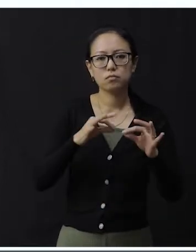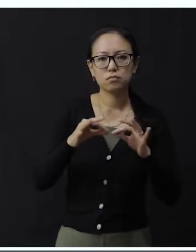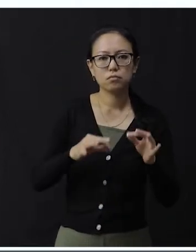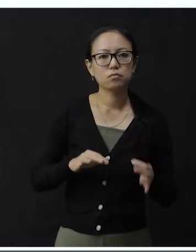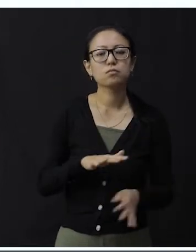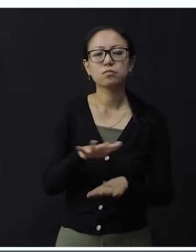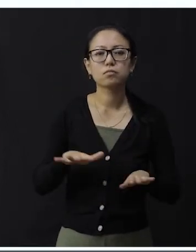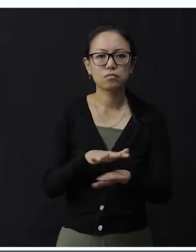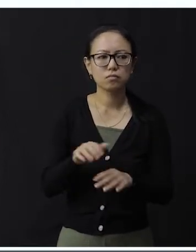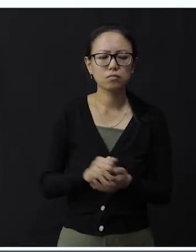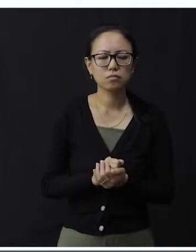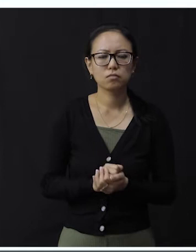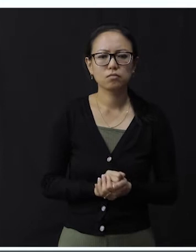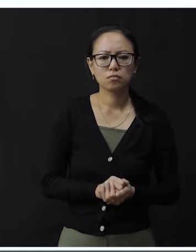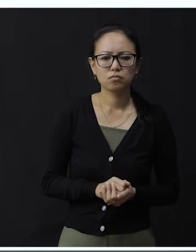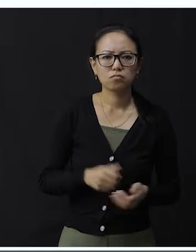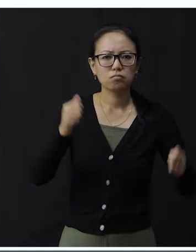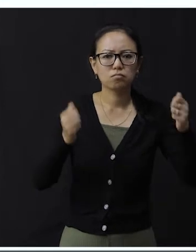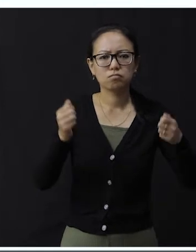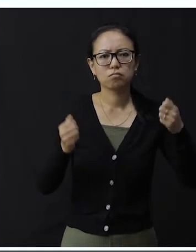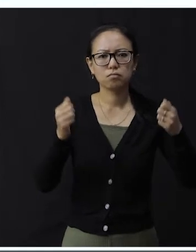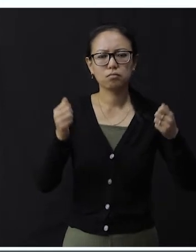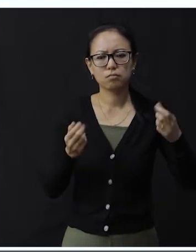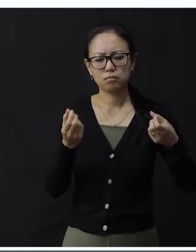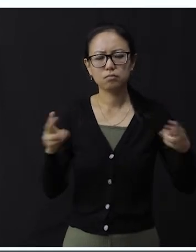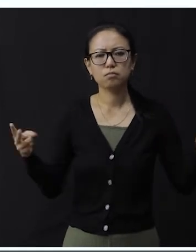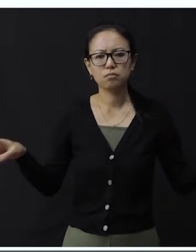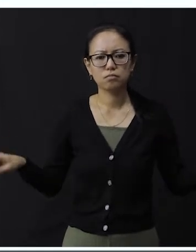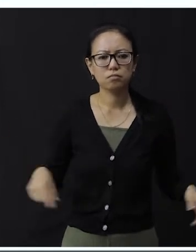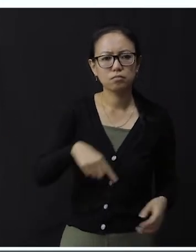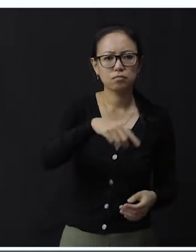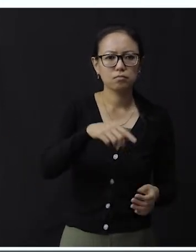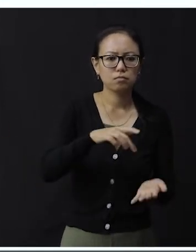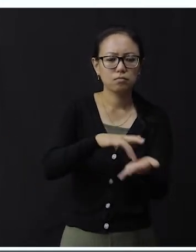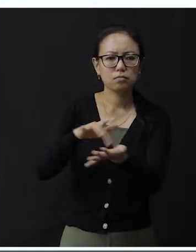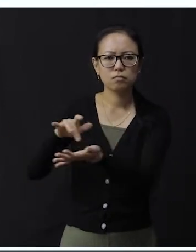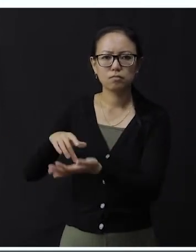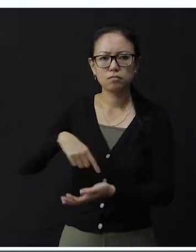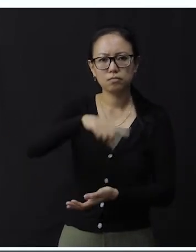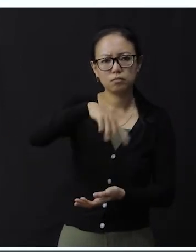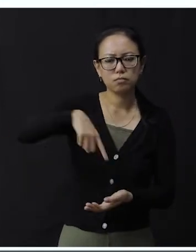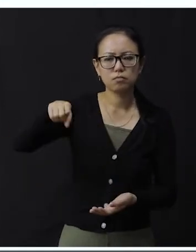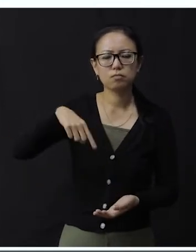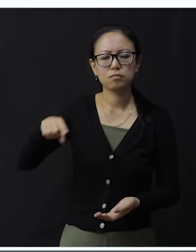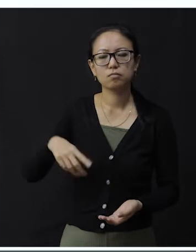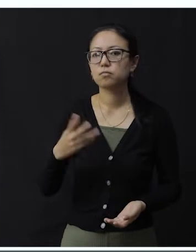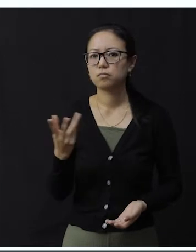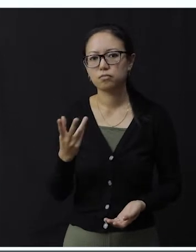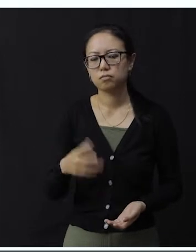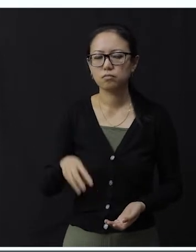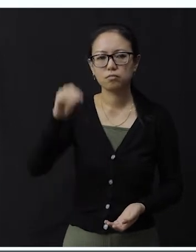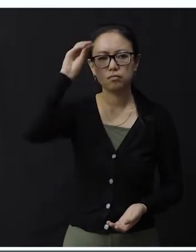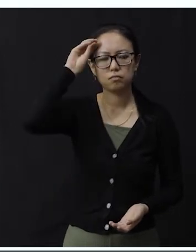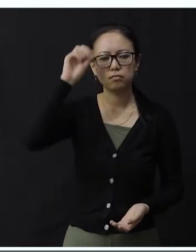vehicles that help us to go to different places. That is about the means of transport. And we